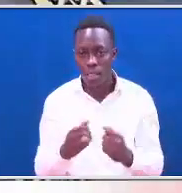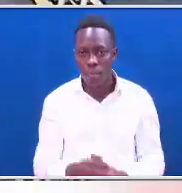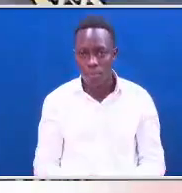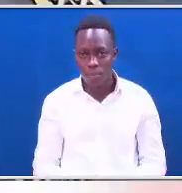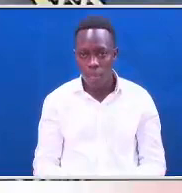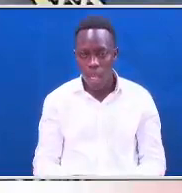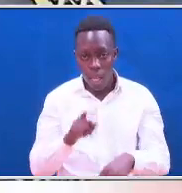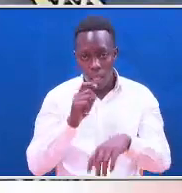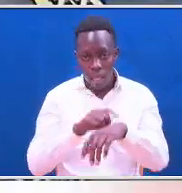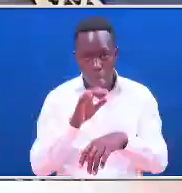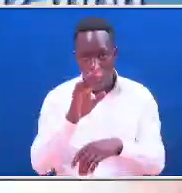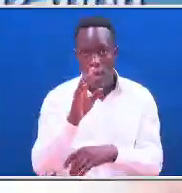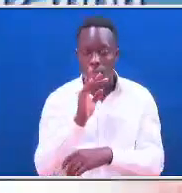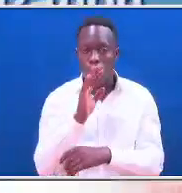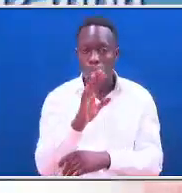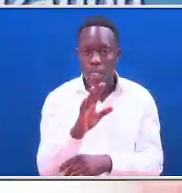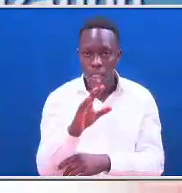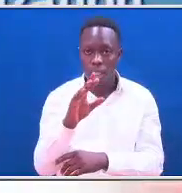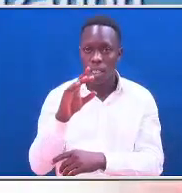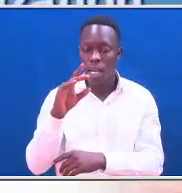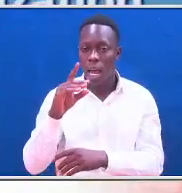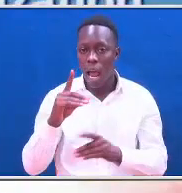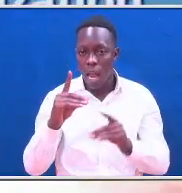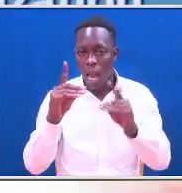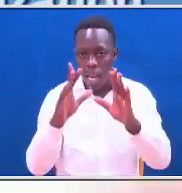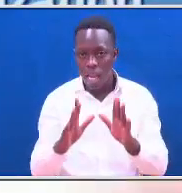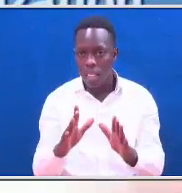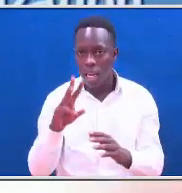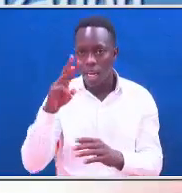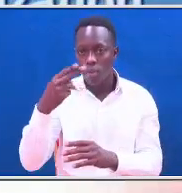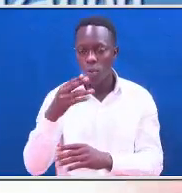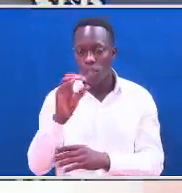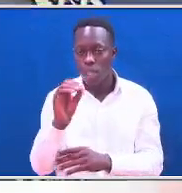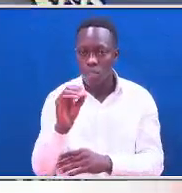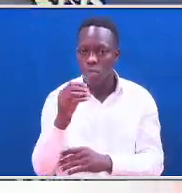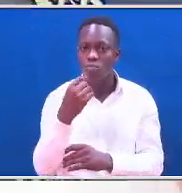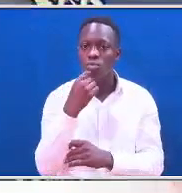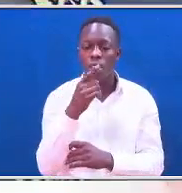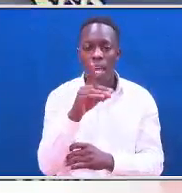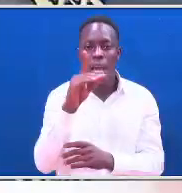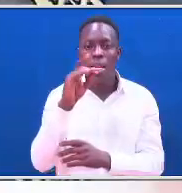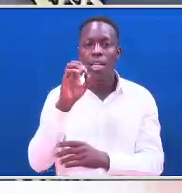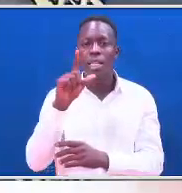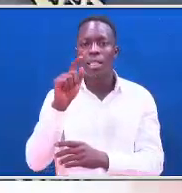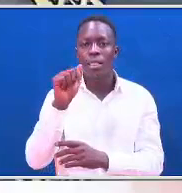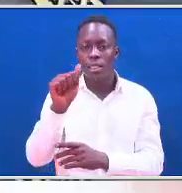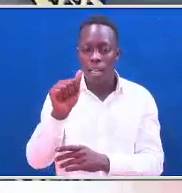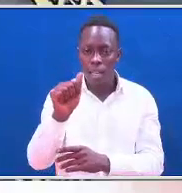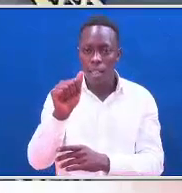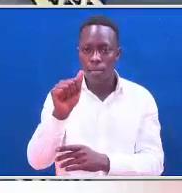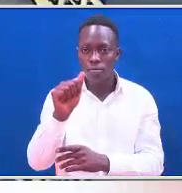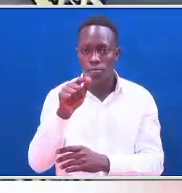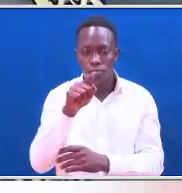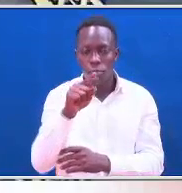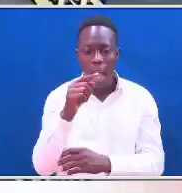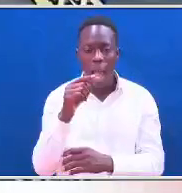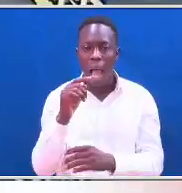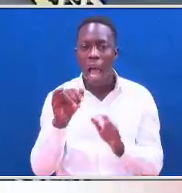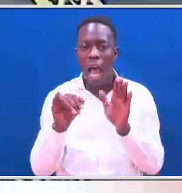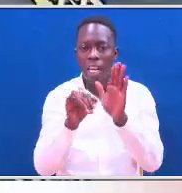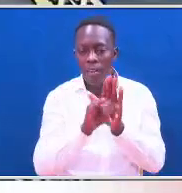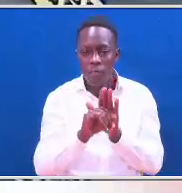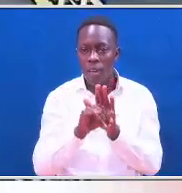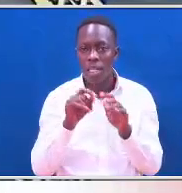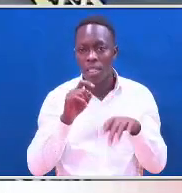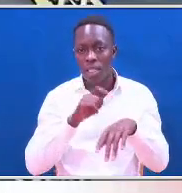media briefing, WHO Director General Tedros Adhanom said the Delta variant, which was identified in India,